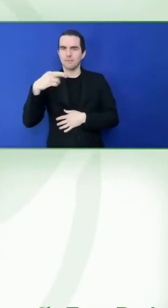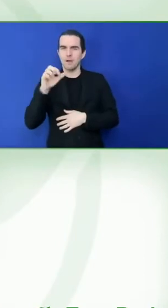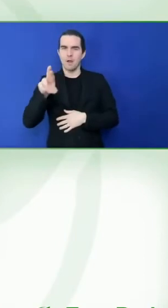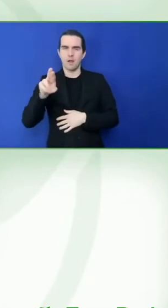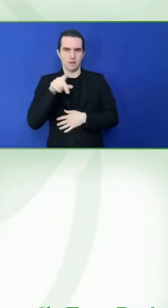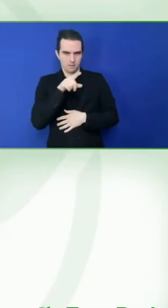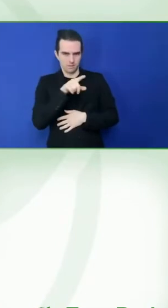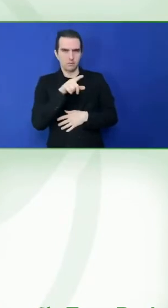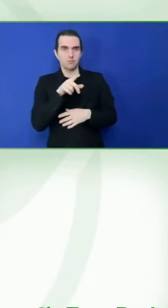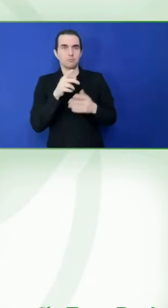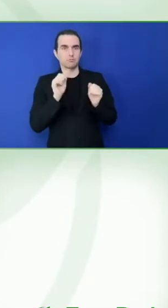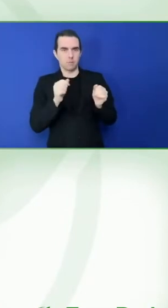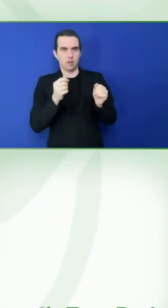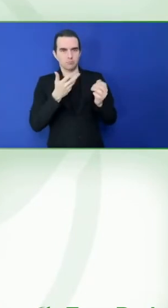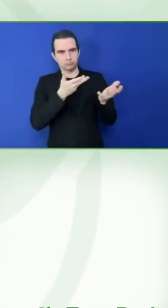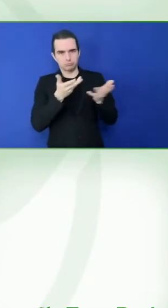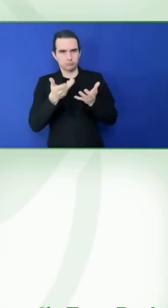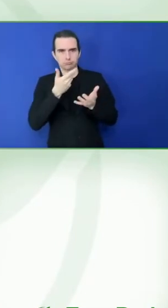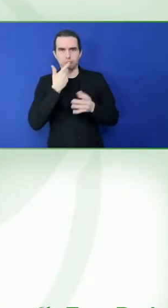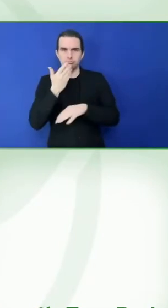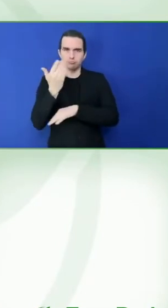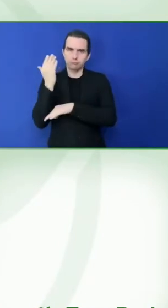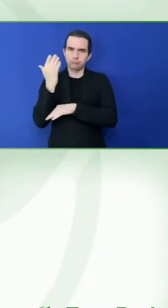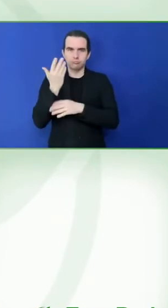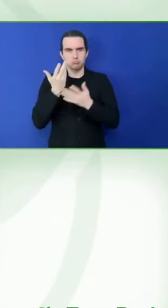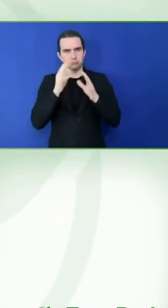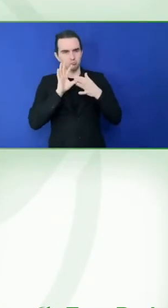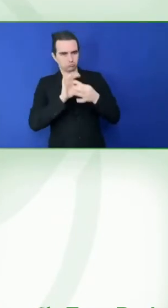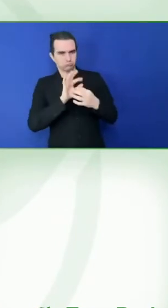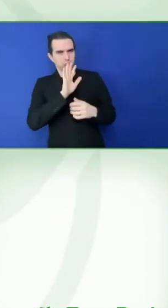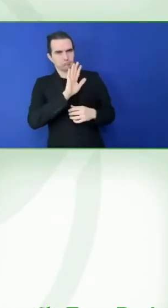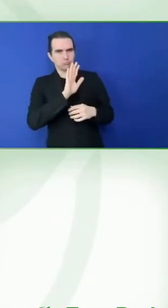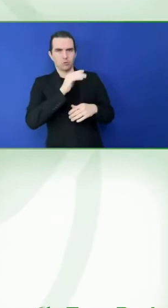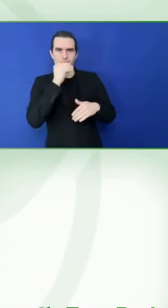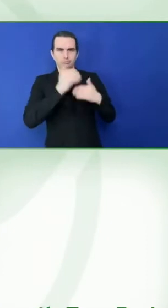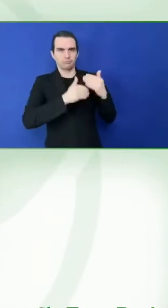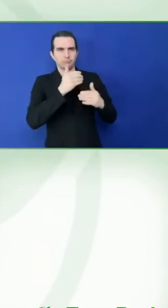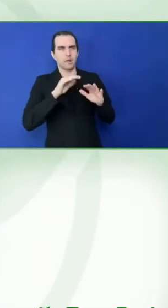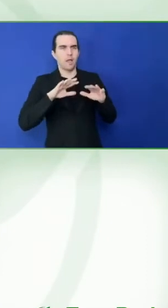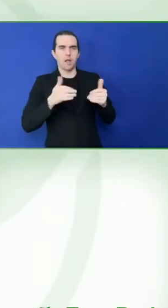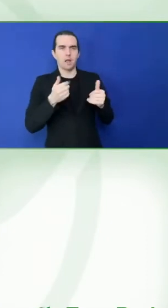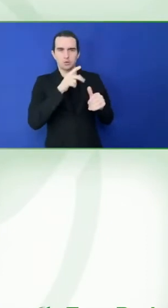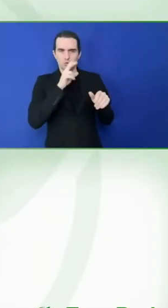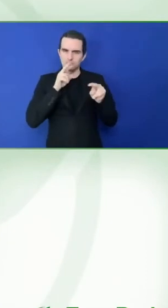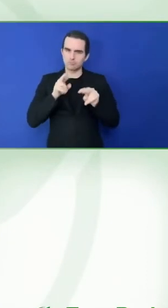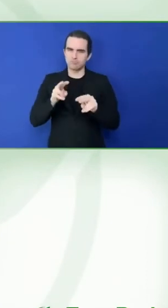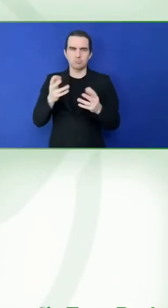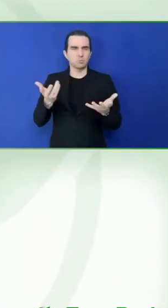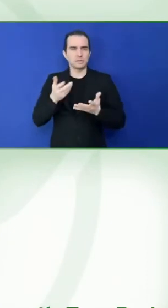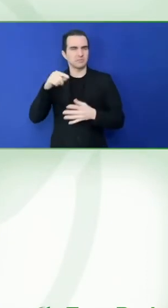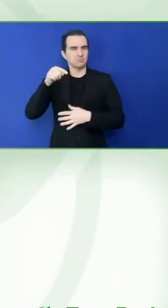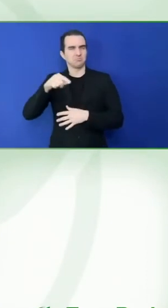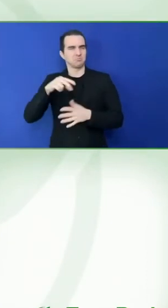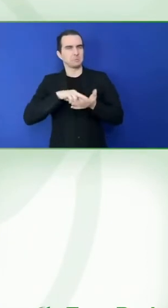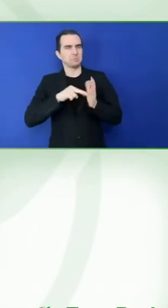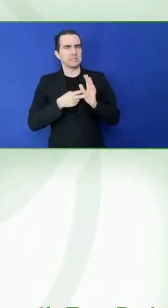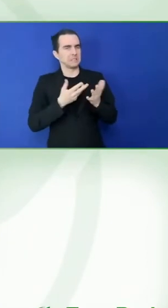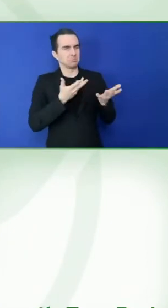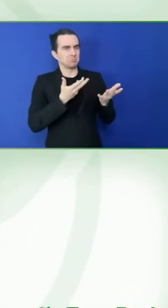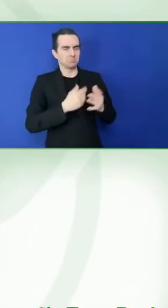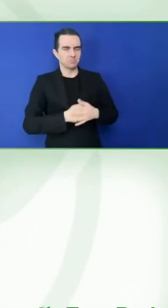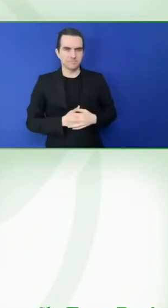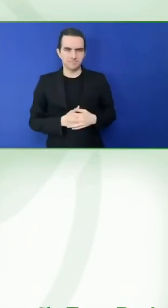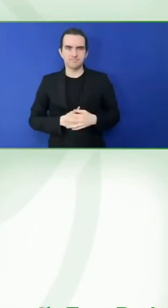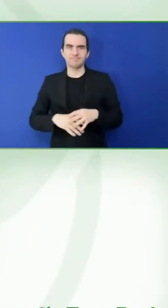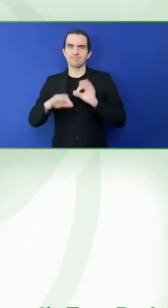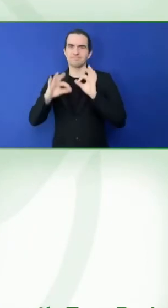years experience in the industry. I'm here representing the Google Accessibility team. I lead accessibility for EMEA, accessibility